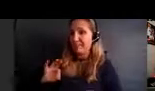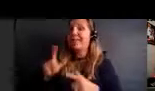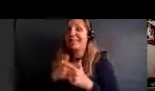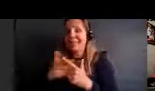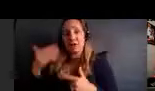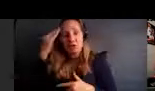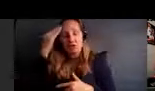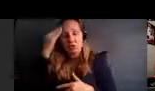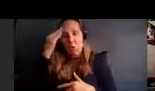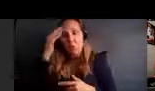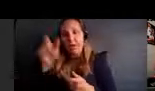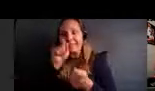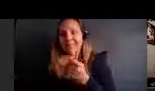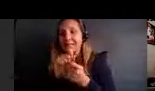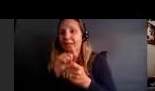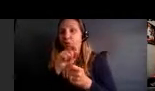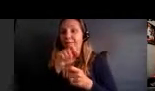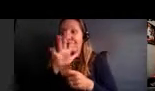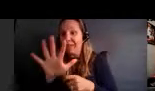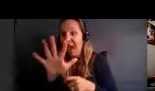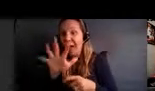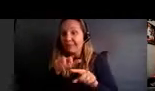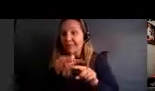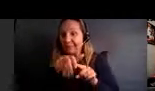when the staircase ends as well.